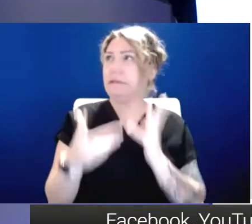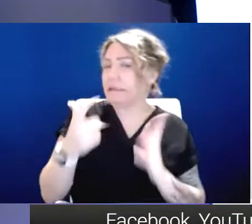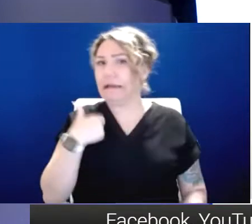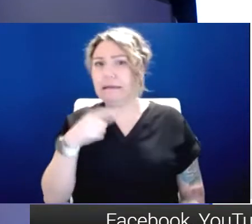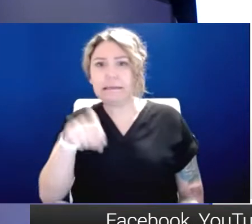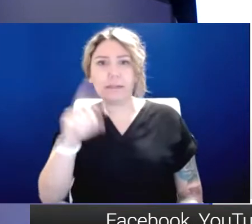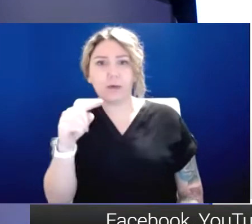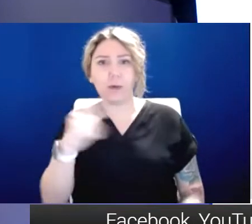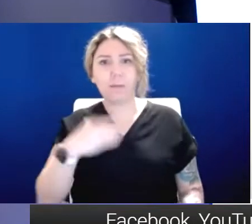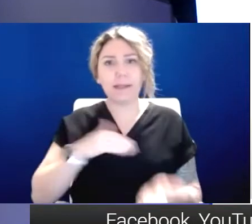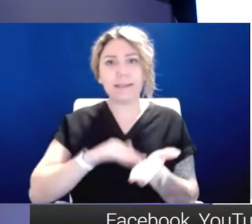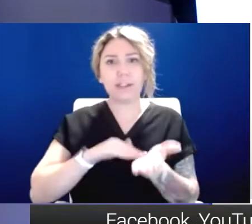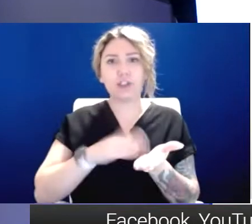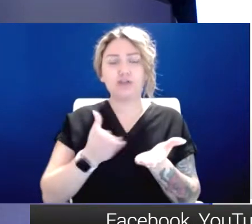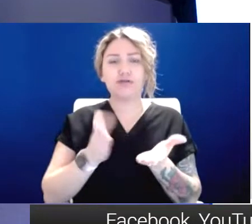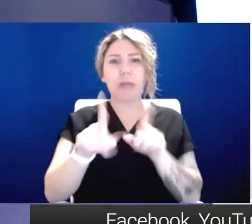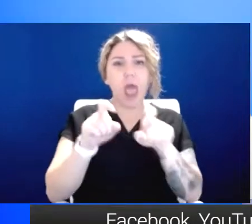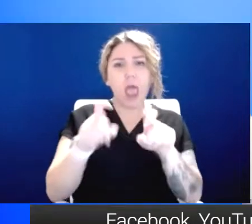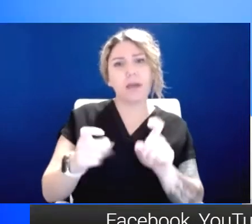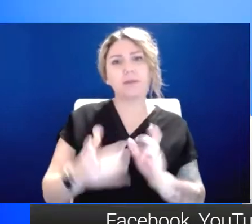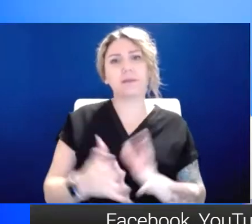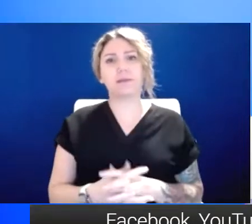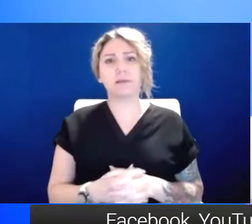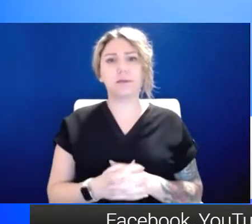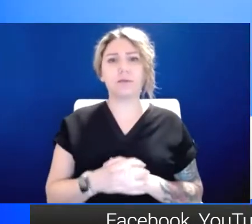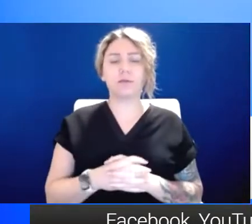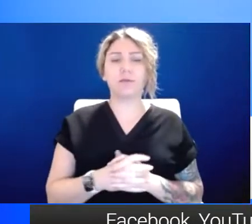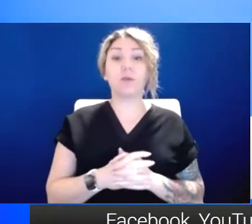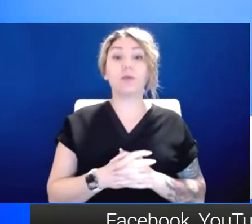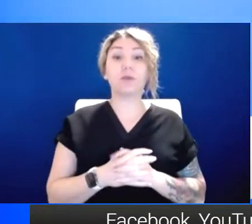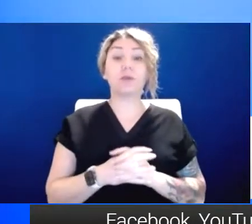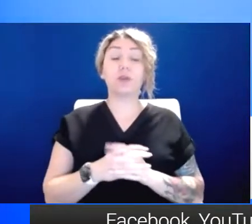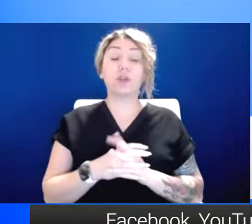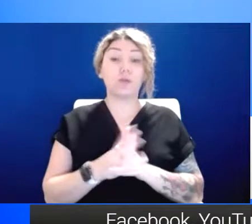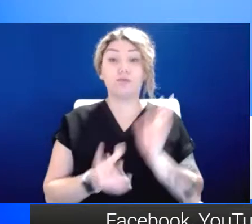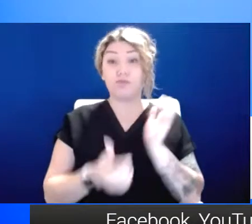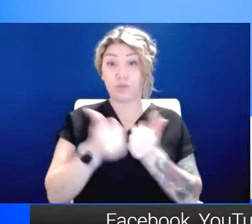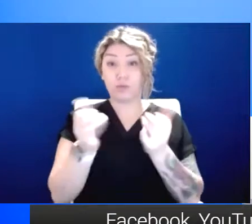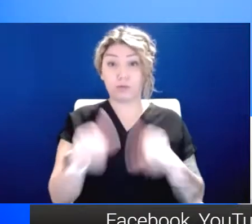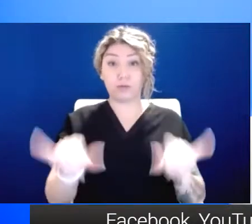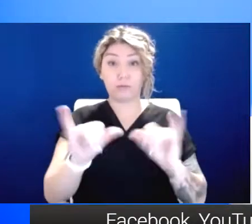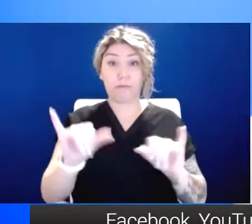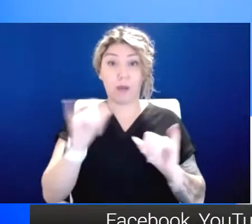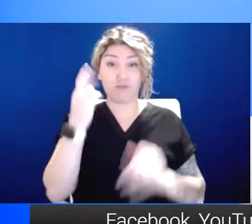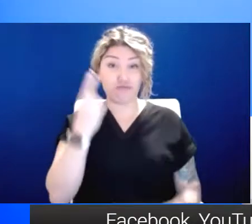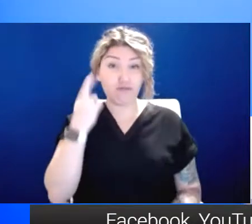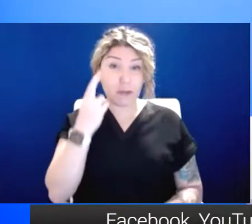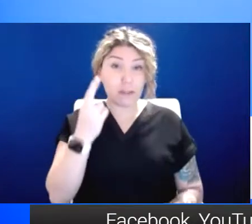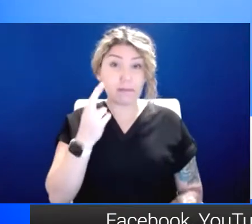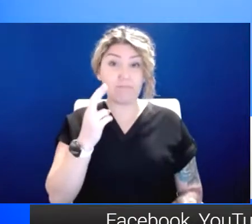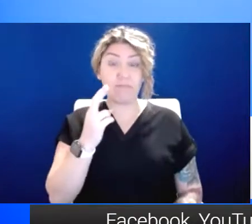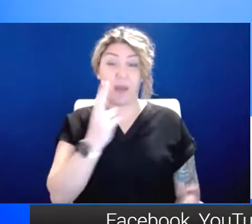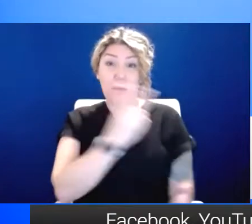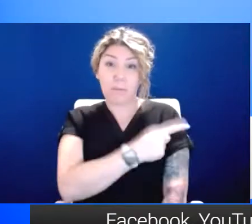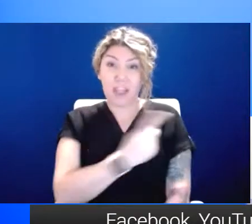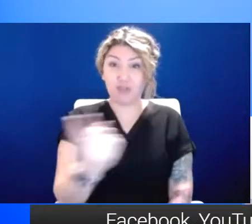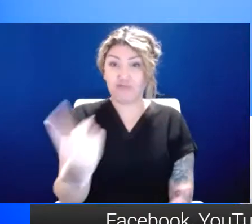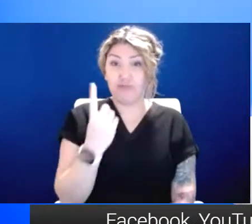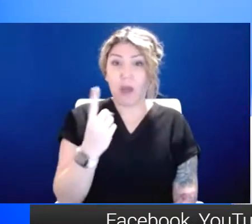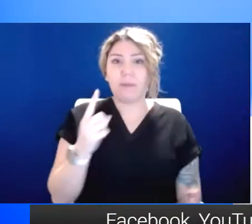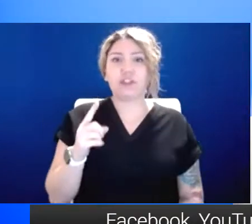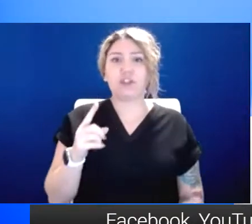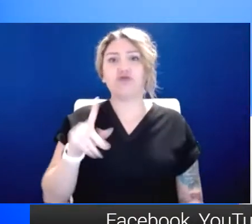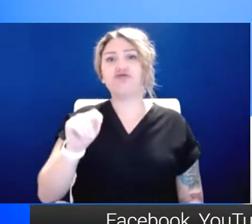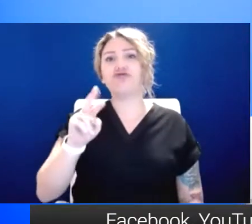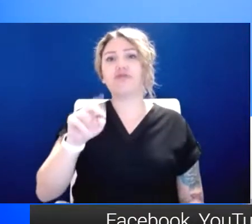start asking some questions? Yeah, so one of the most common reason patients come to us is because they have tremor. And this tremor